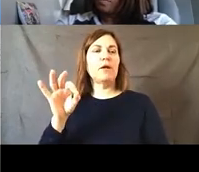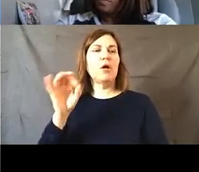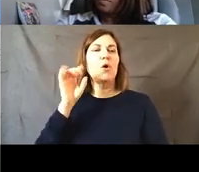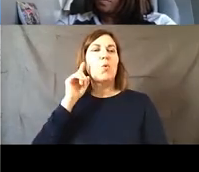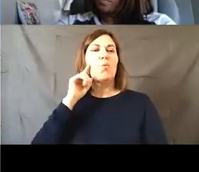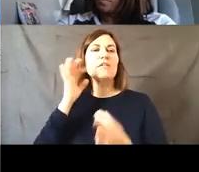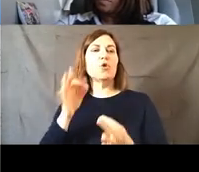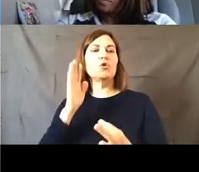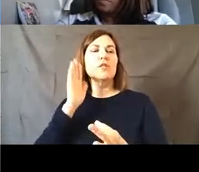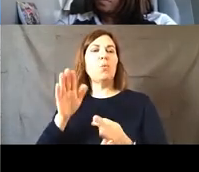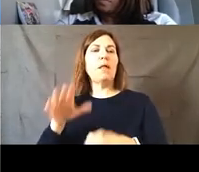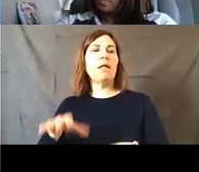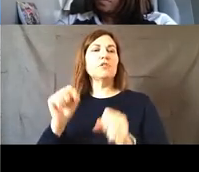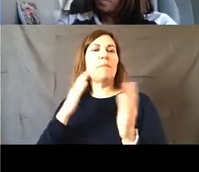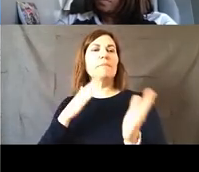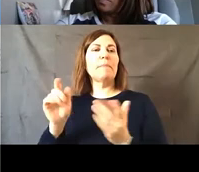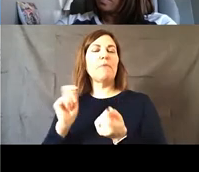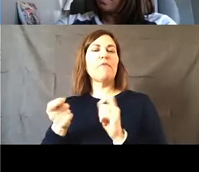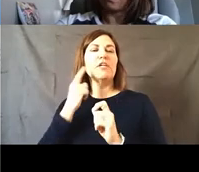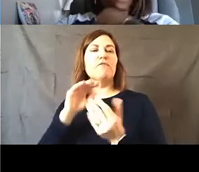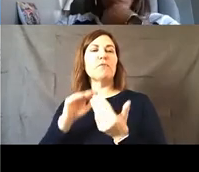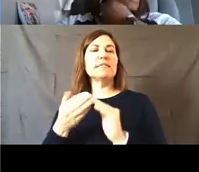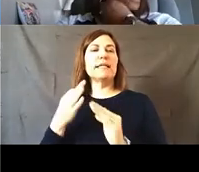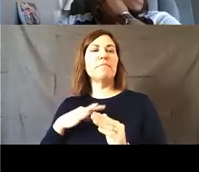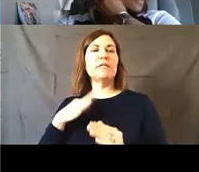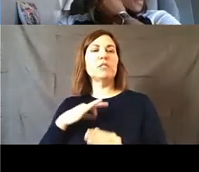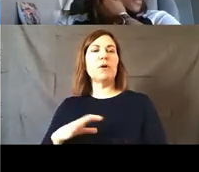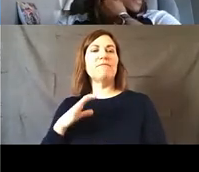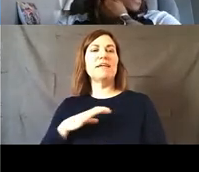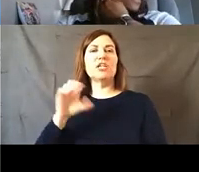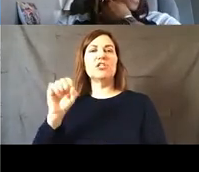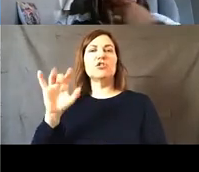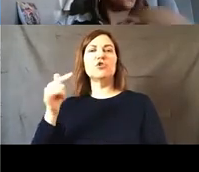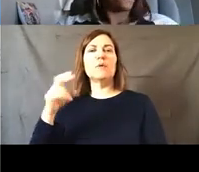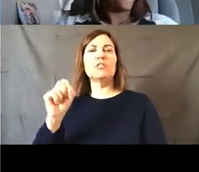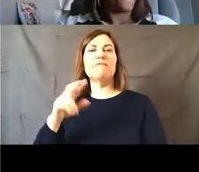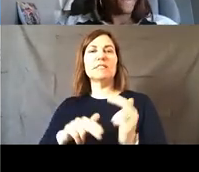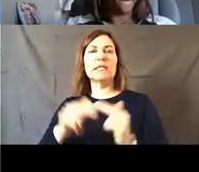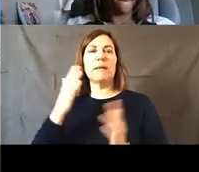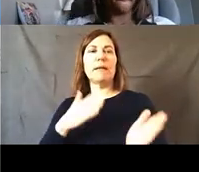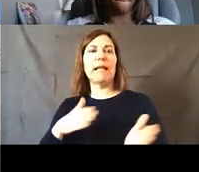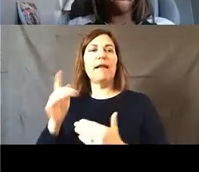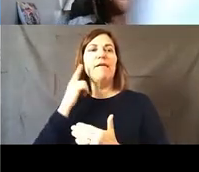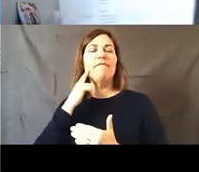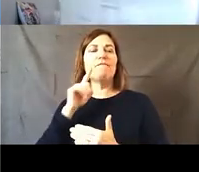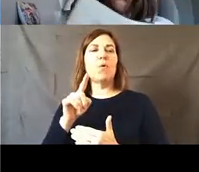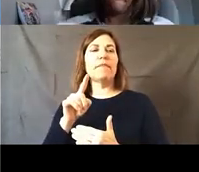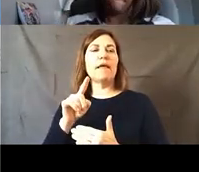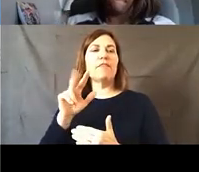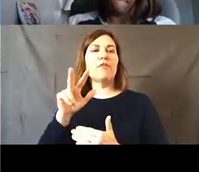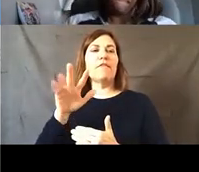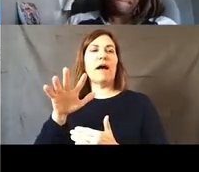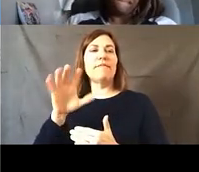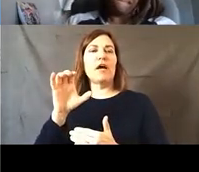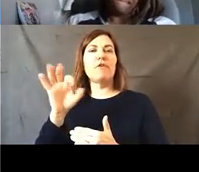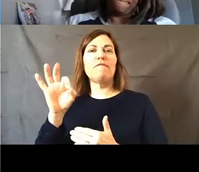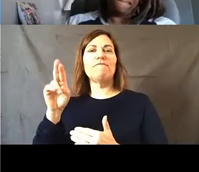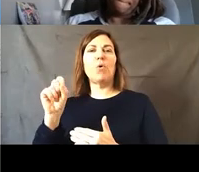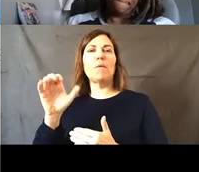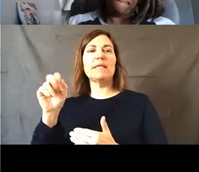Plan Revision to the City of Pittsburgh's Official Sewer Facilities Plan for the 3500 Forbes